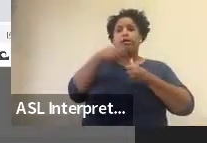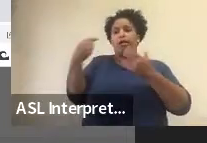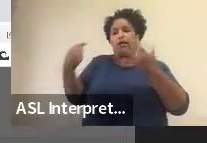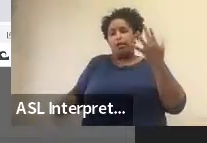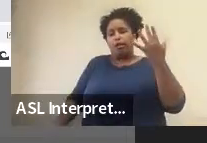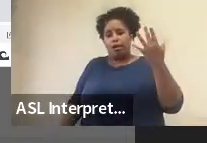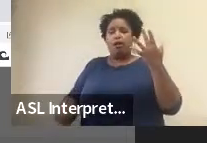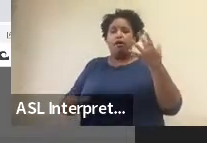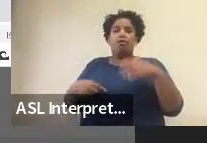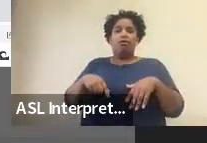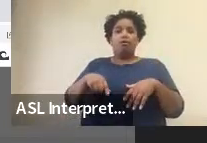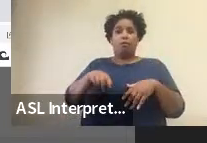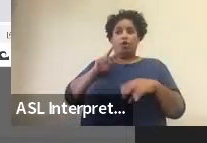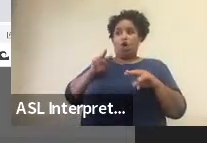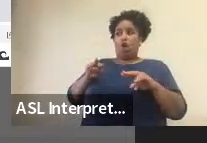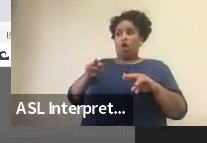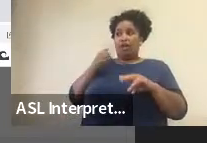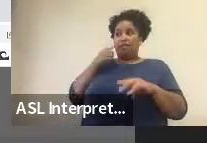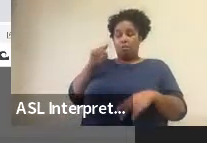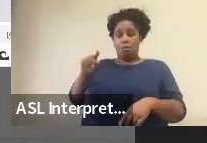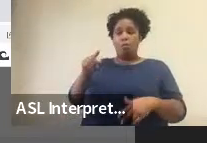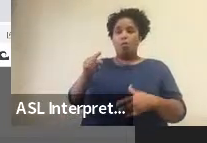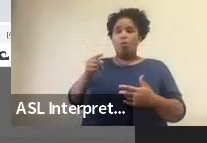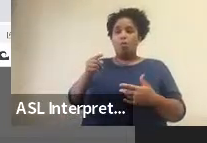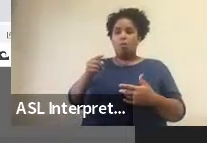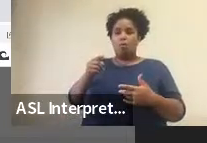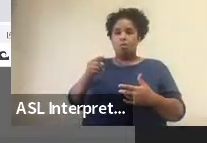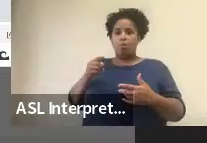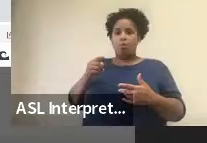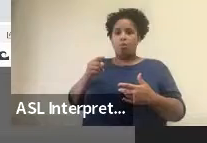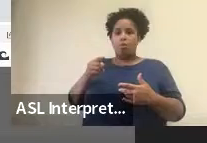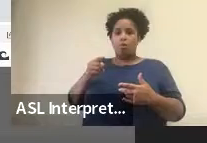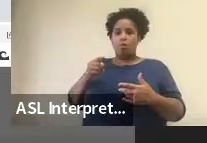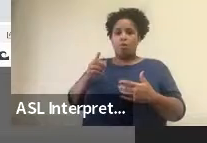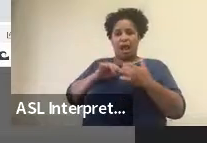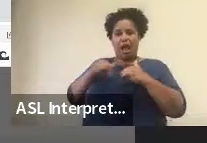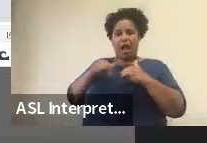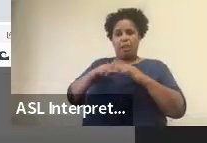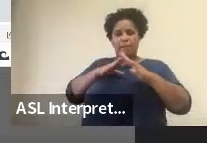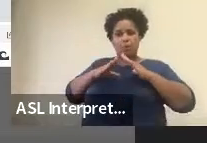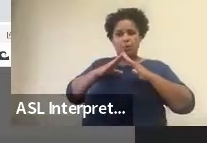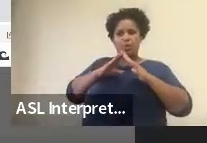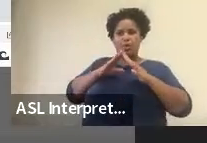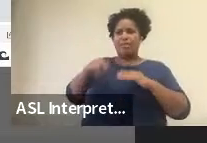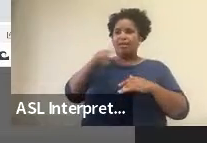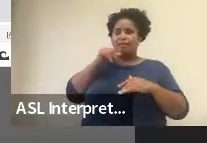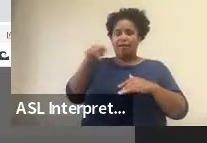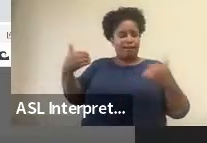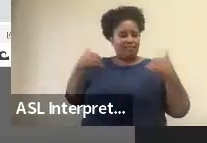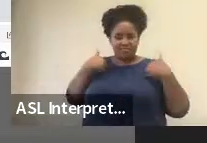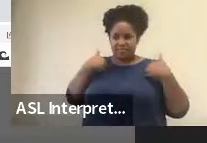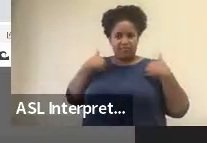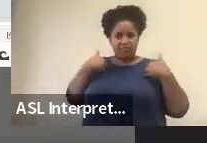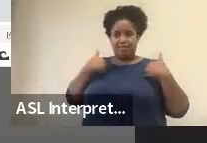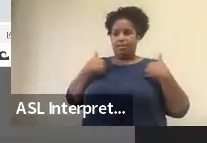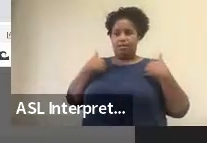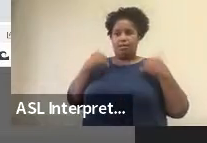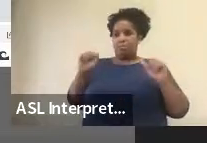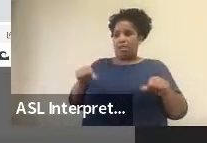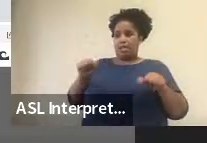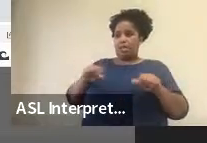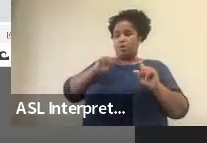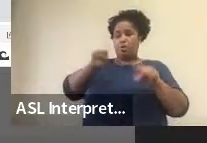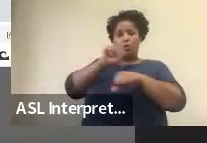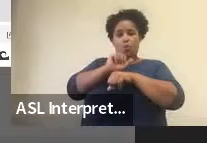But what you're looking for are the main people in the community who don't have the ability to go